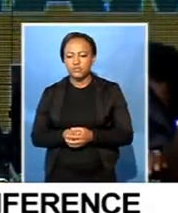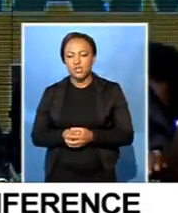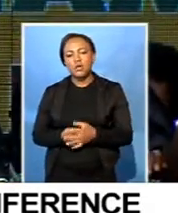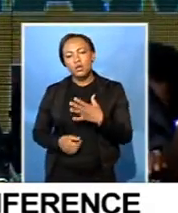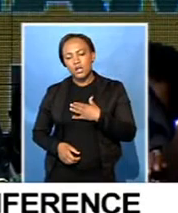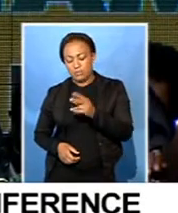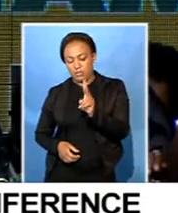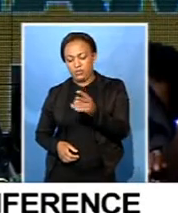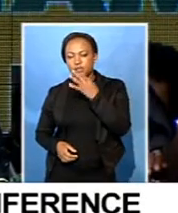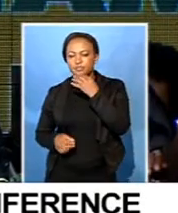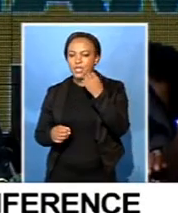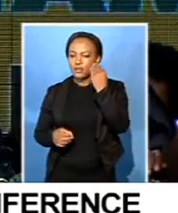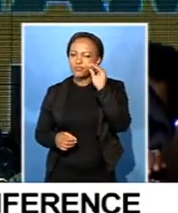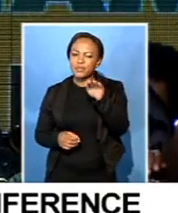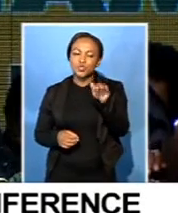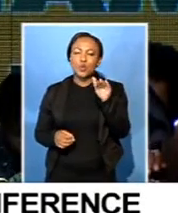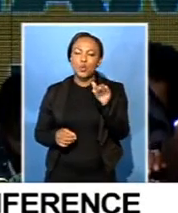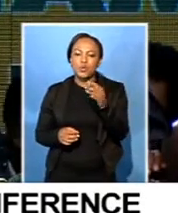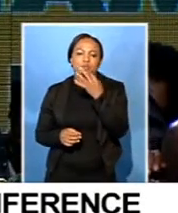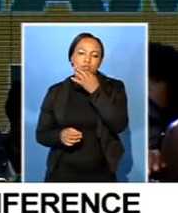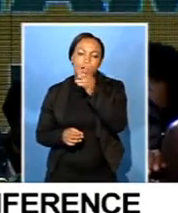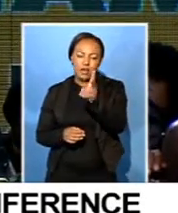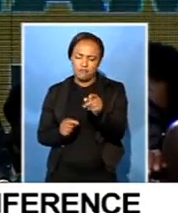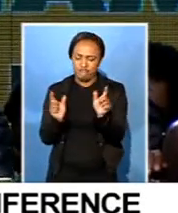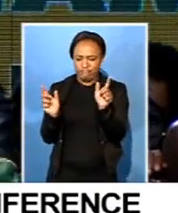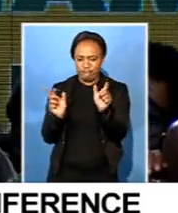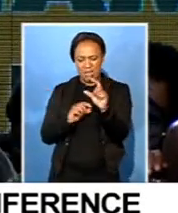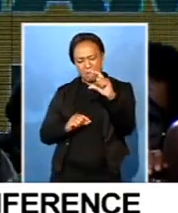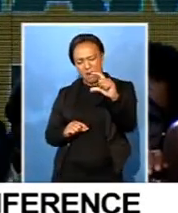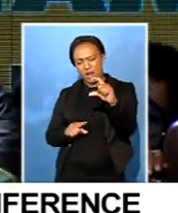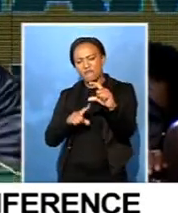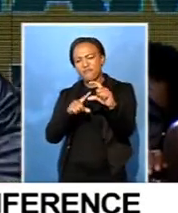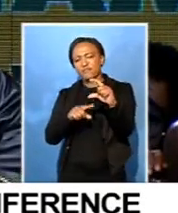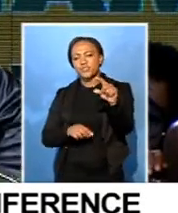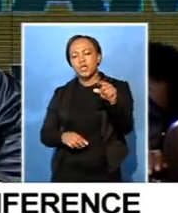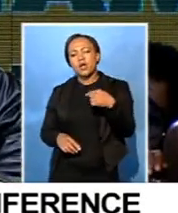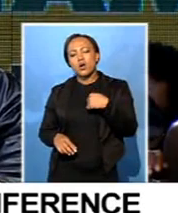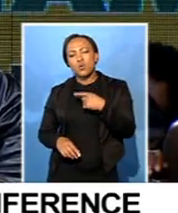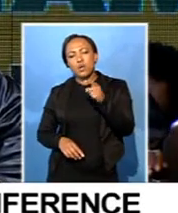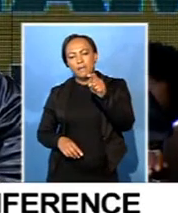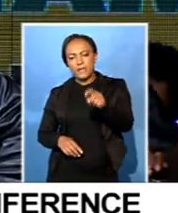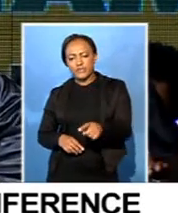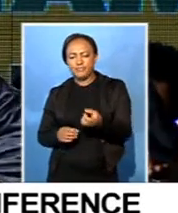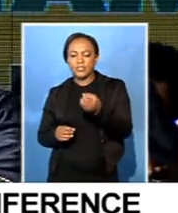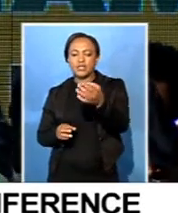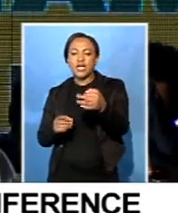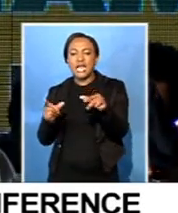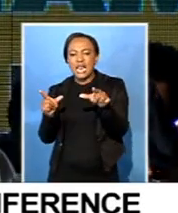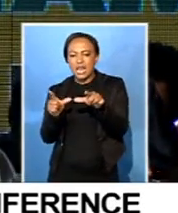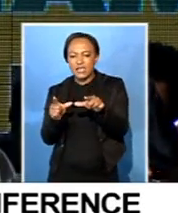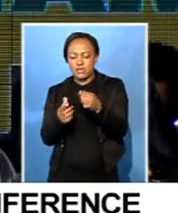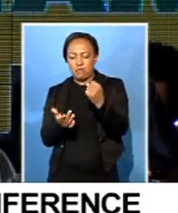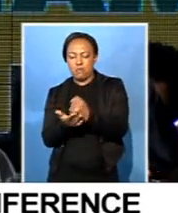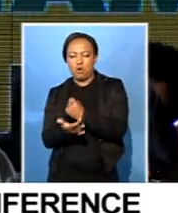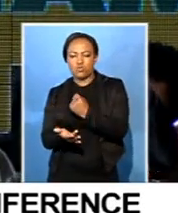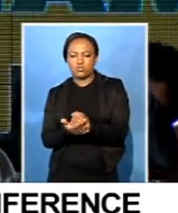Ake ngiphindele kancane le paragraph encane. The licensing of Post Bank is